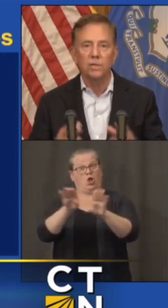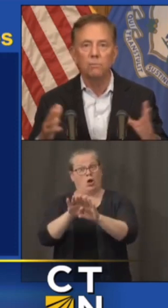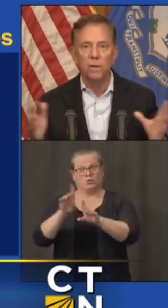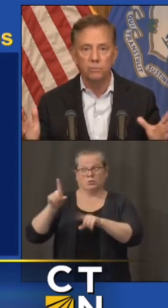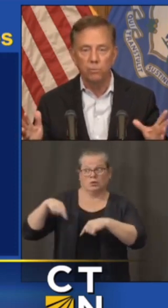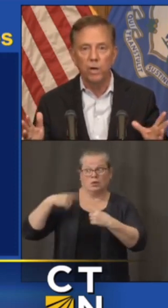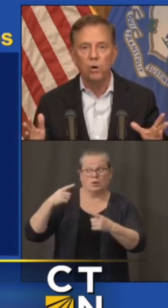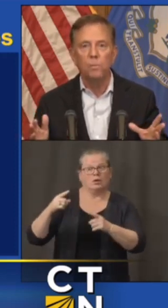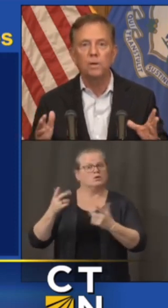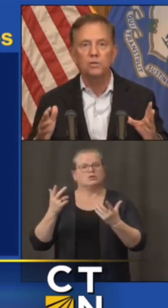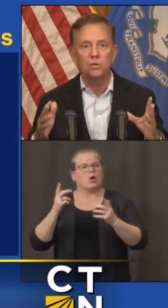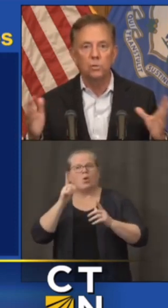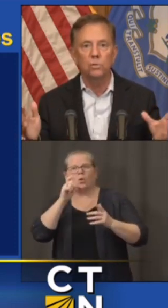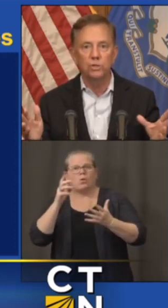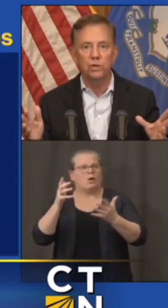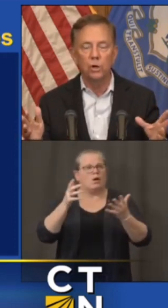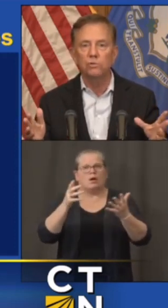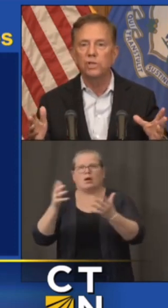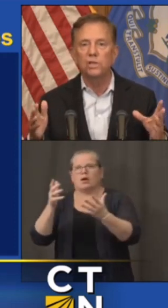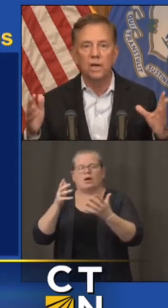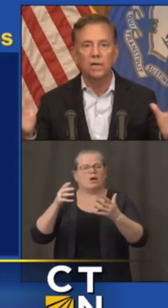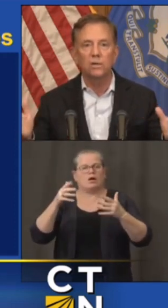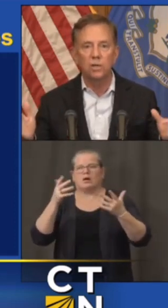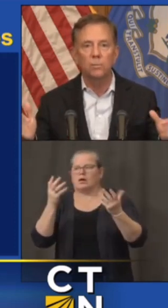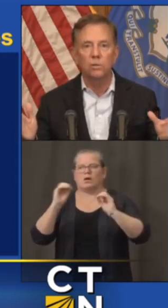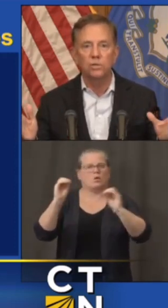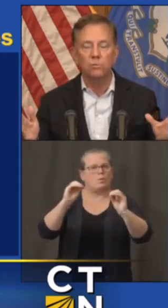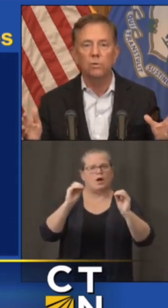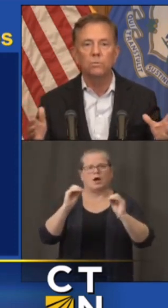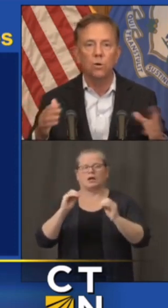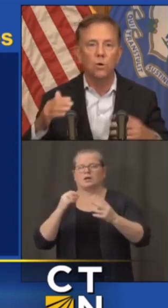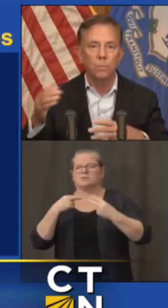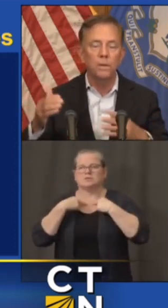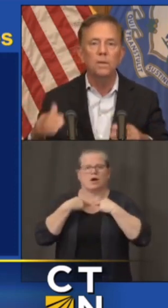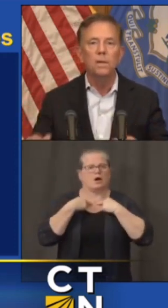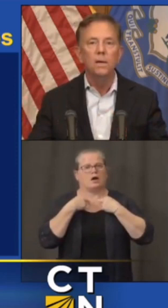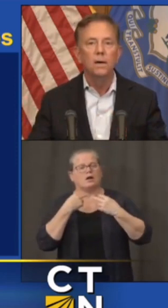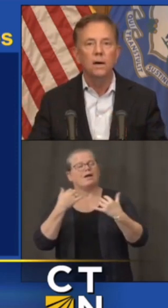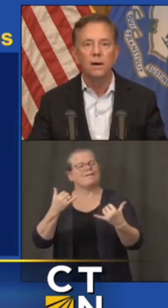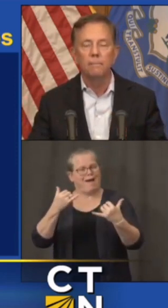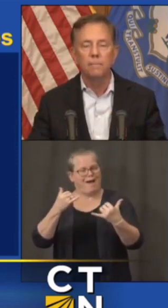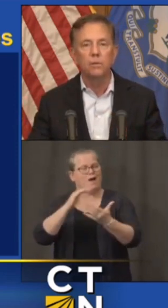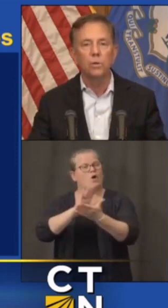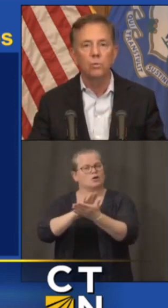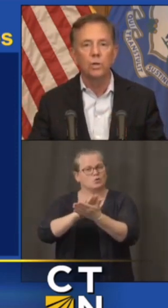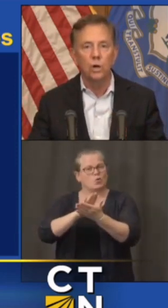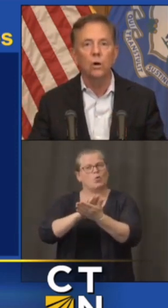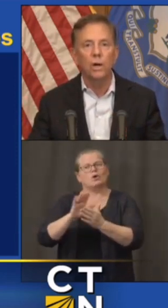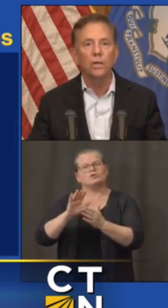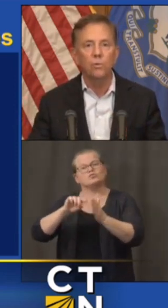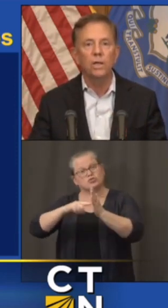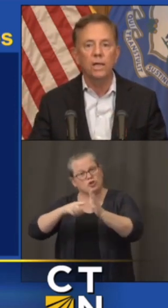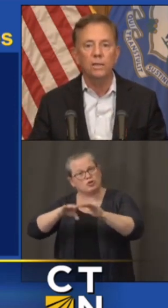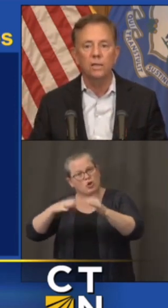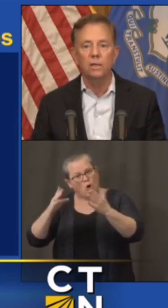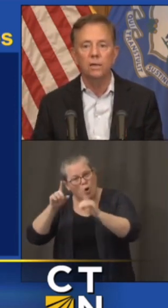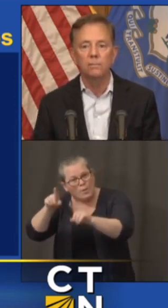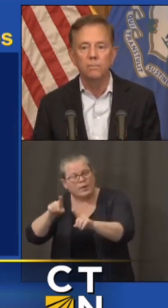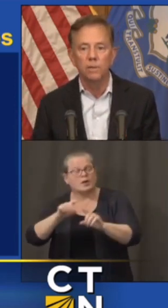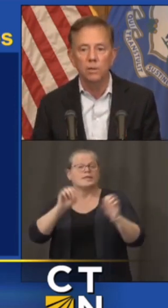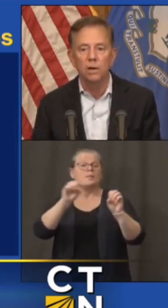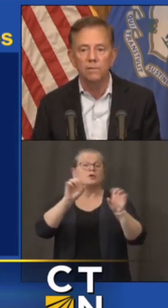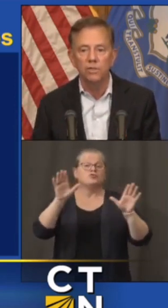obviously, as we reopen our schools, you can go see a doctor. The emergency rooms are open. you can go and you can get